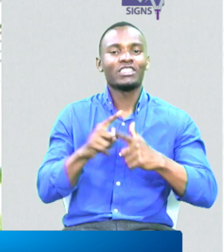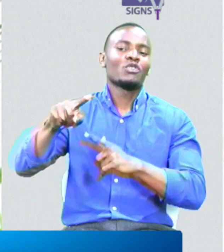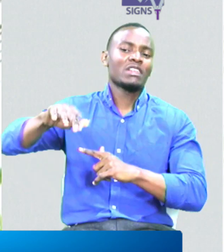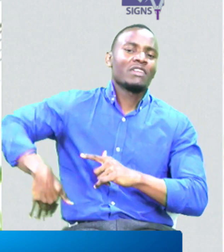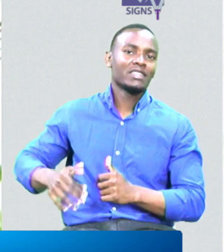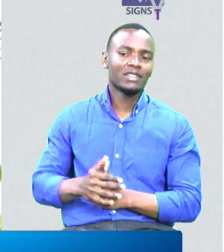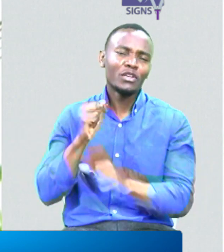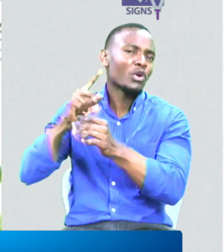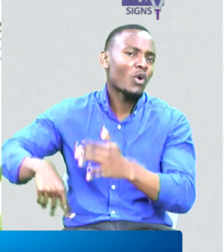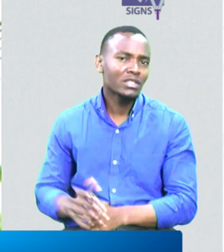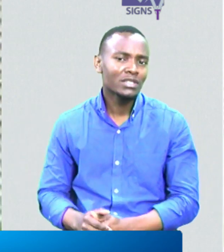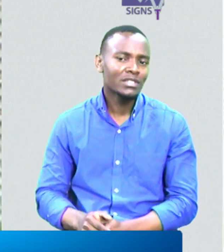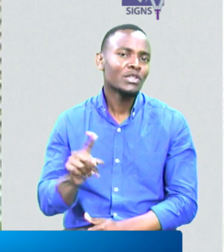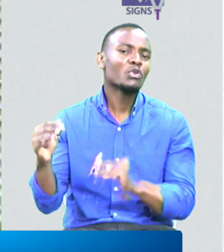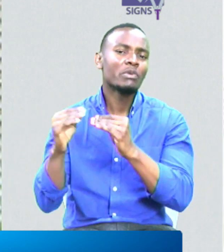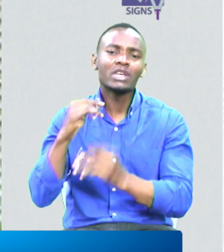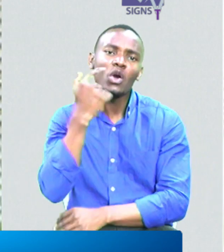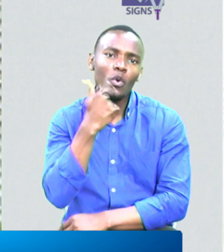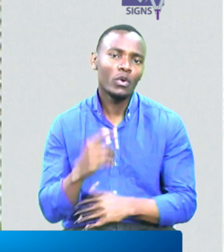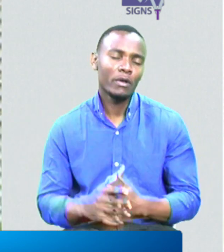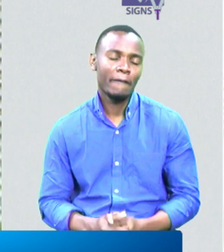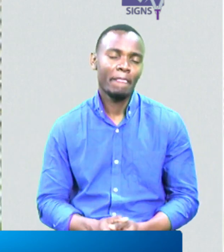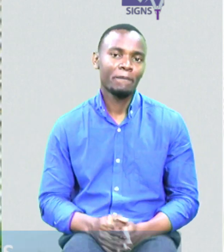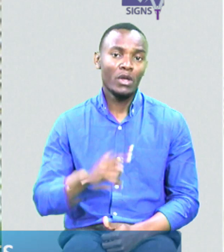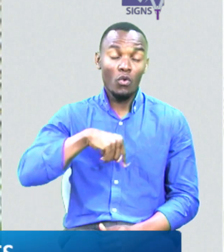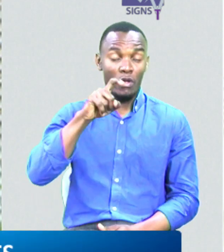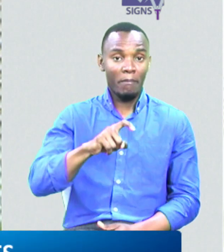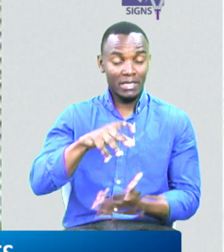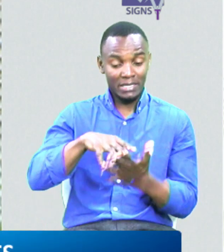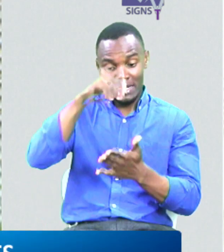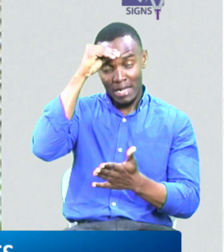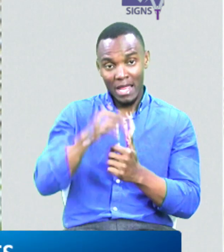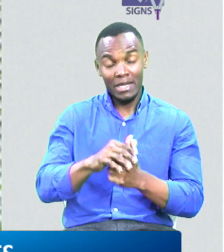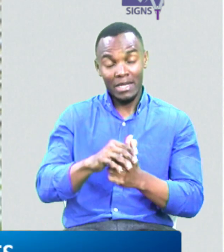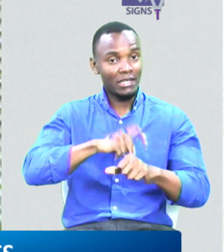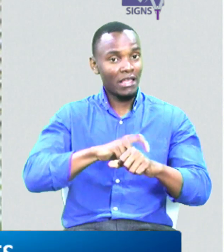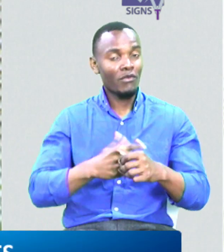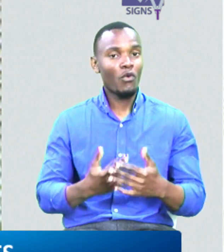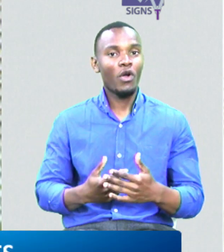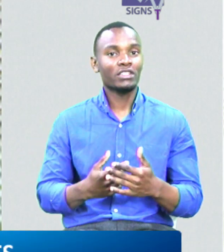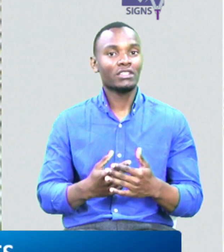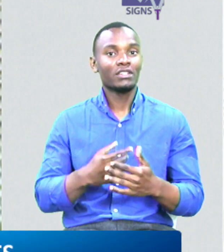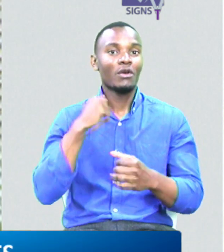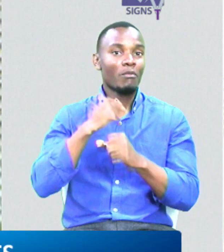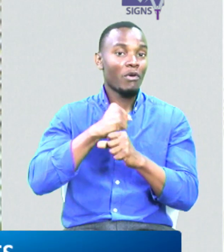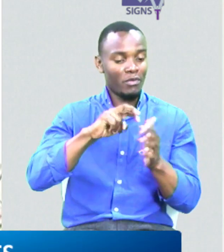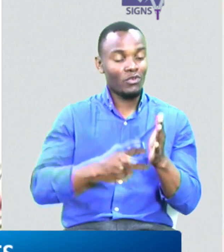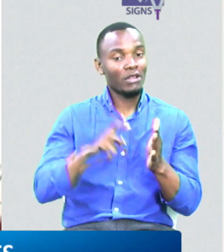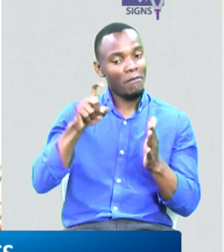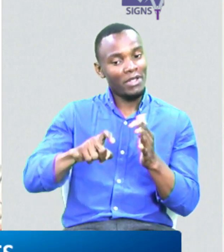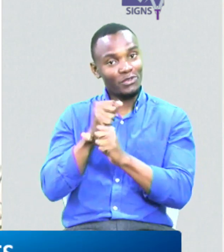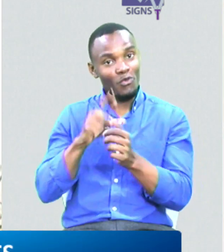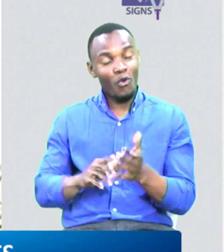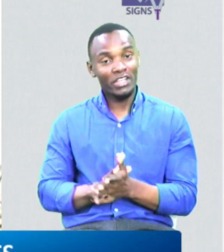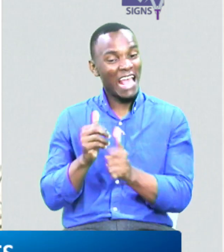Sababu leo ni siku ya performance contract. Ile siku muhimu sana ya kuja kuweka. Na wewe umefika pale, rais amekaa. Tayari amekaa